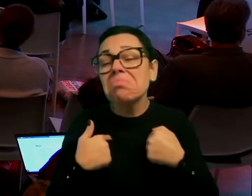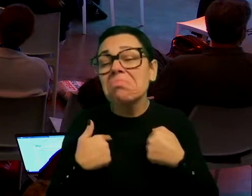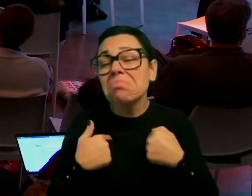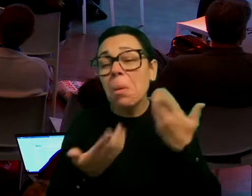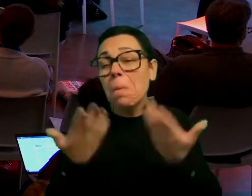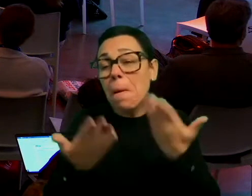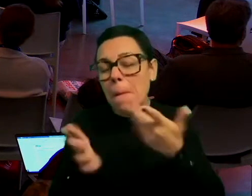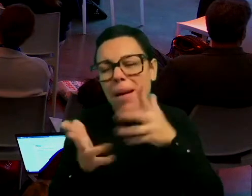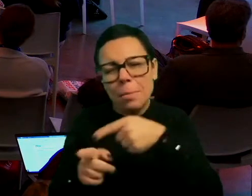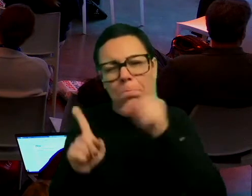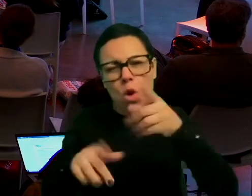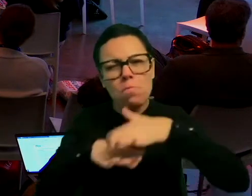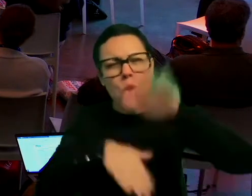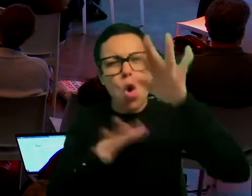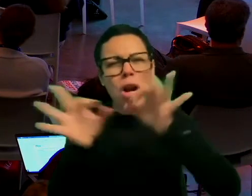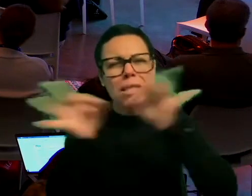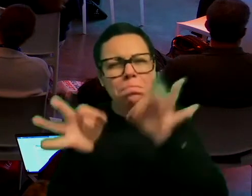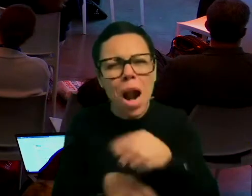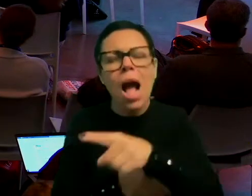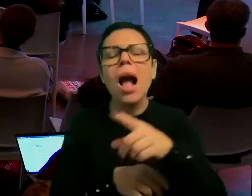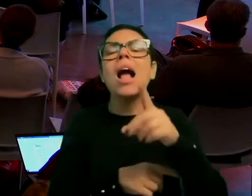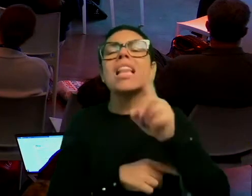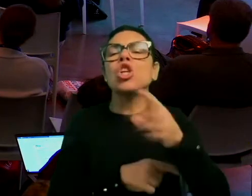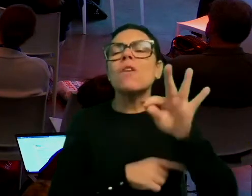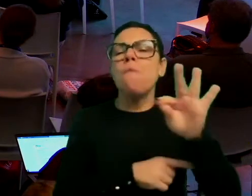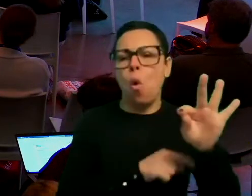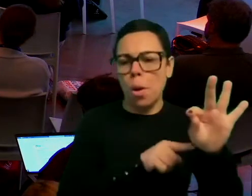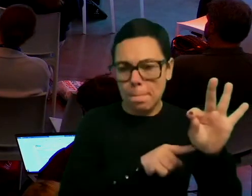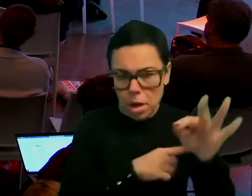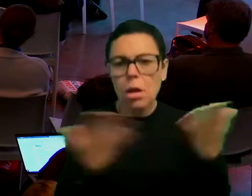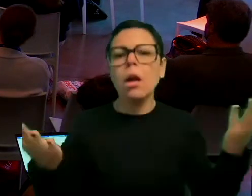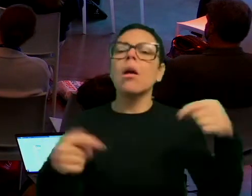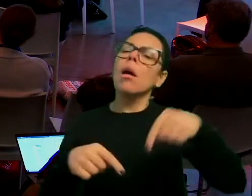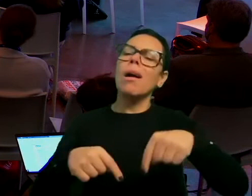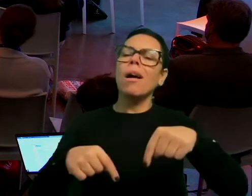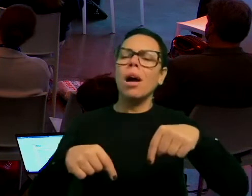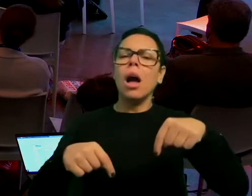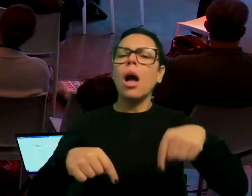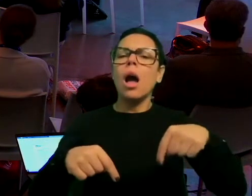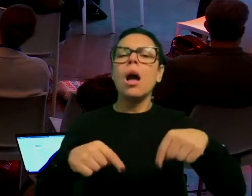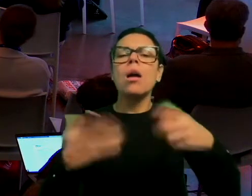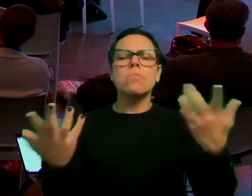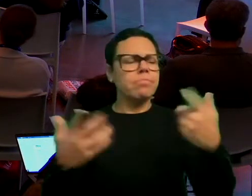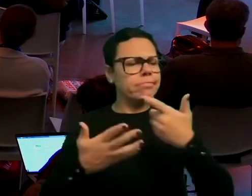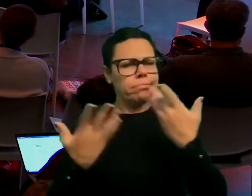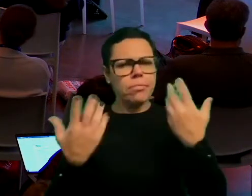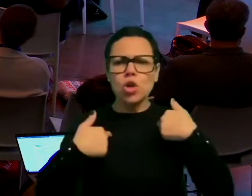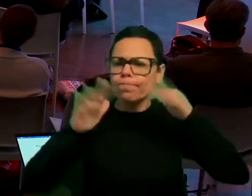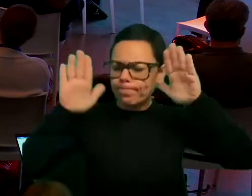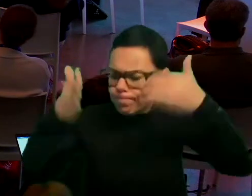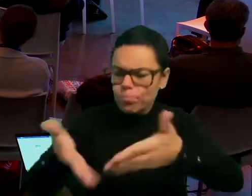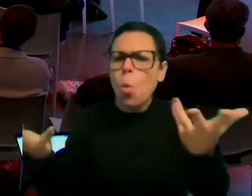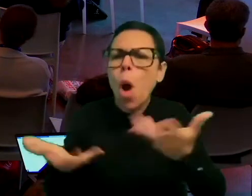rather new DG. We work based on requests from the member states